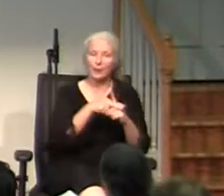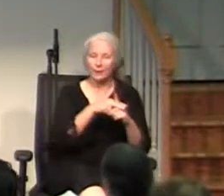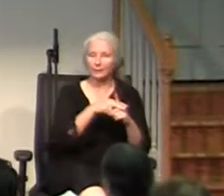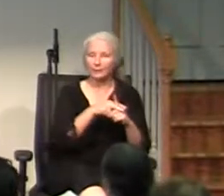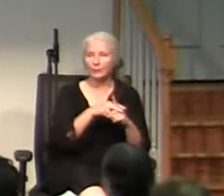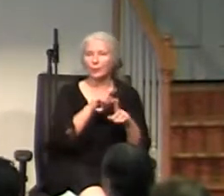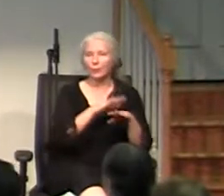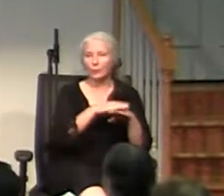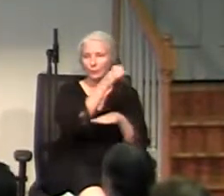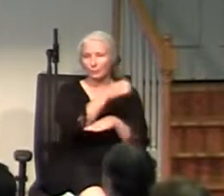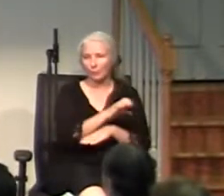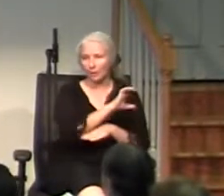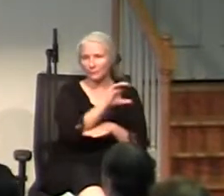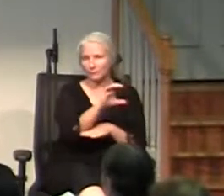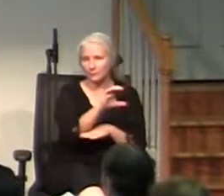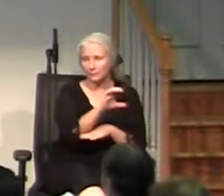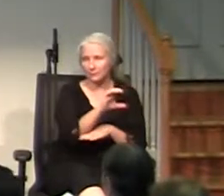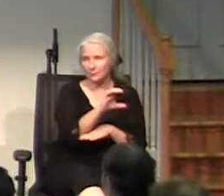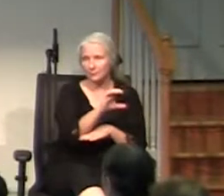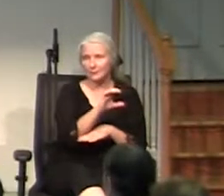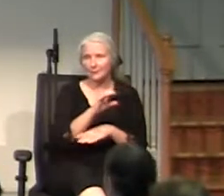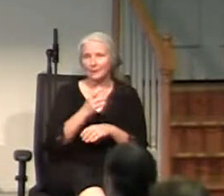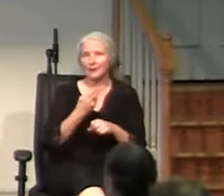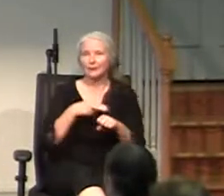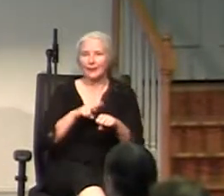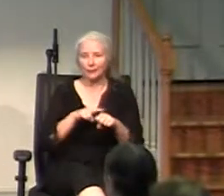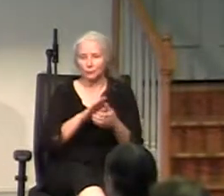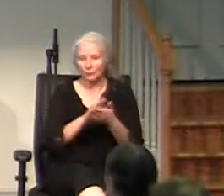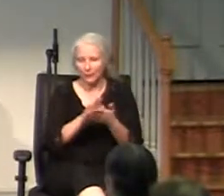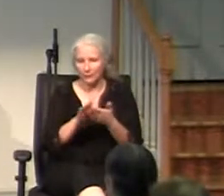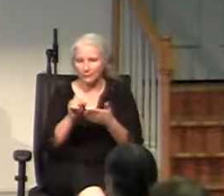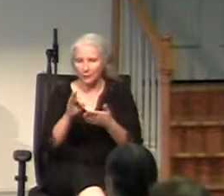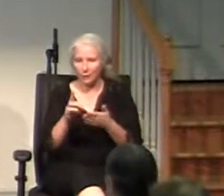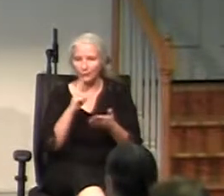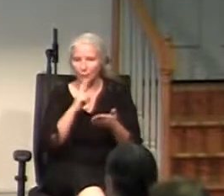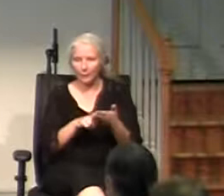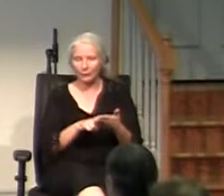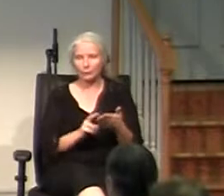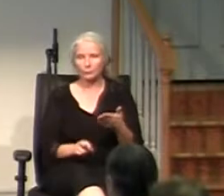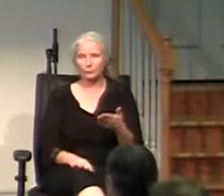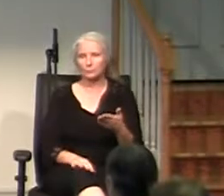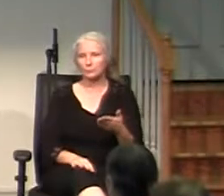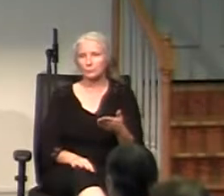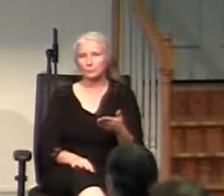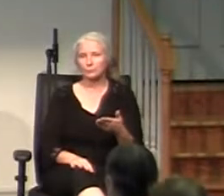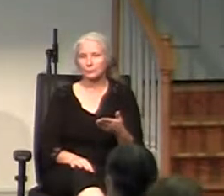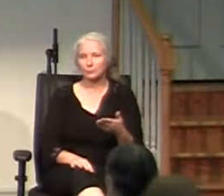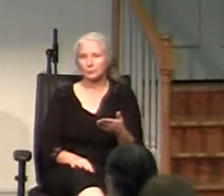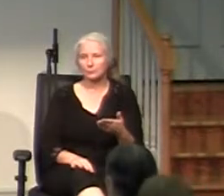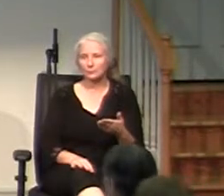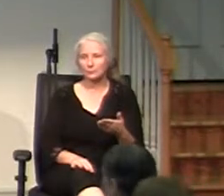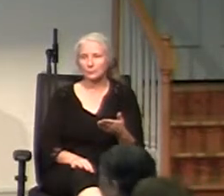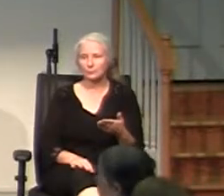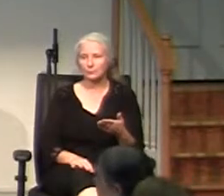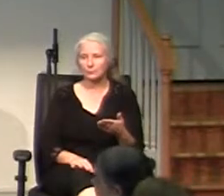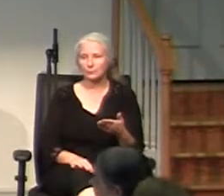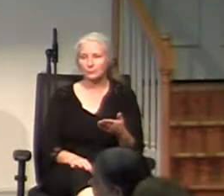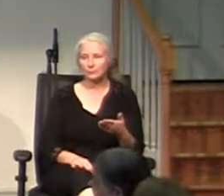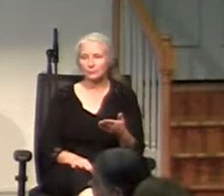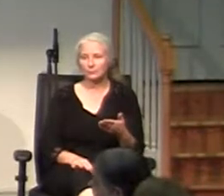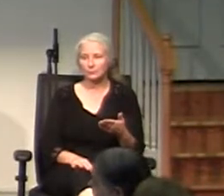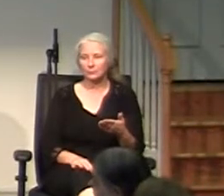It's an actual cleansing of God's people and cleansing of the record. And